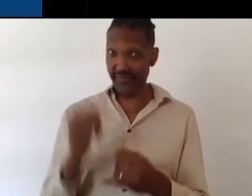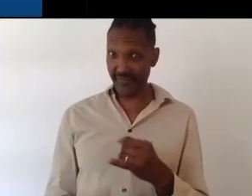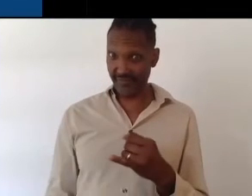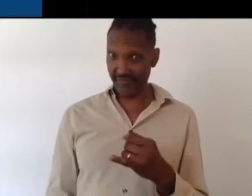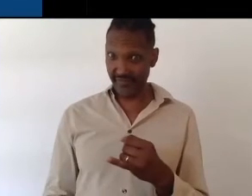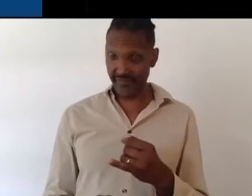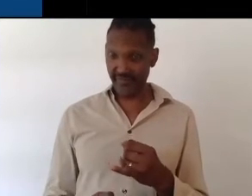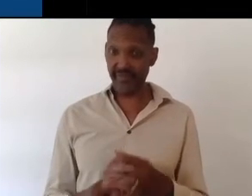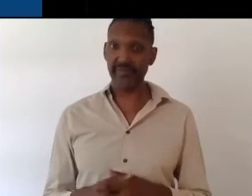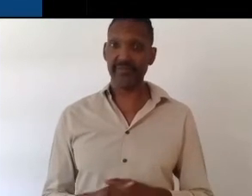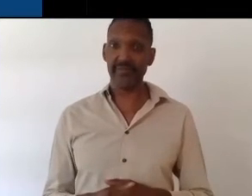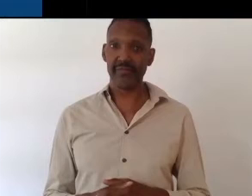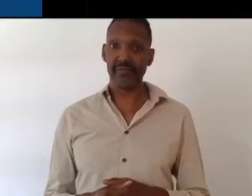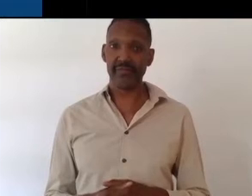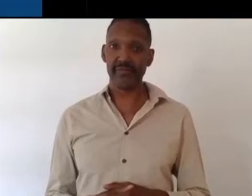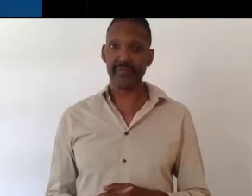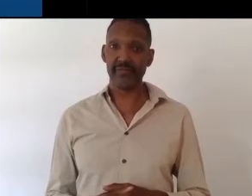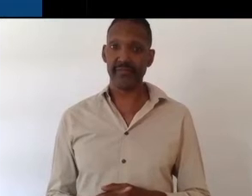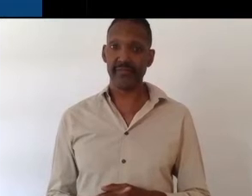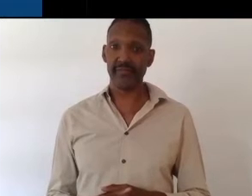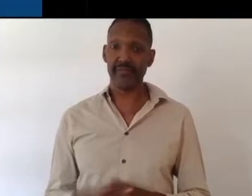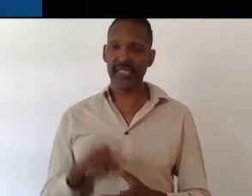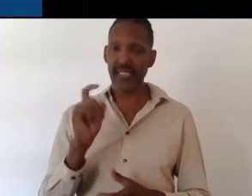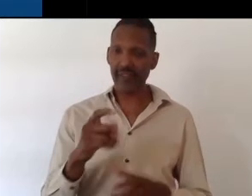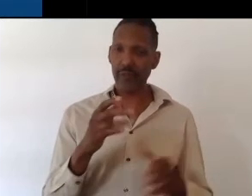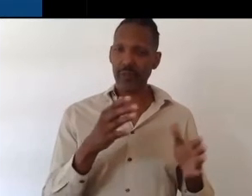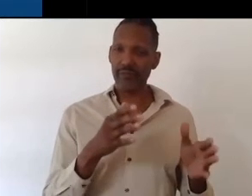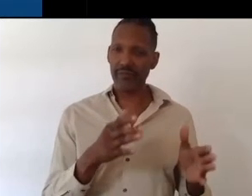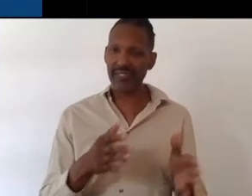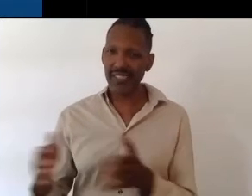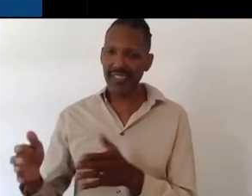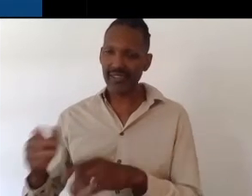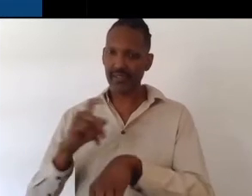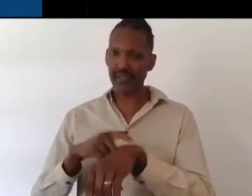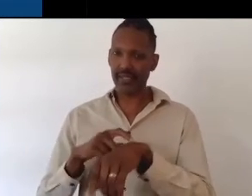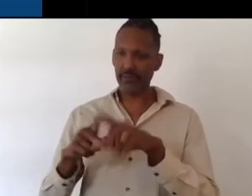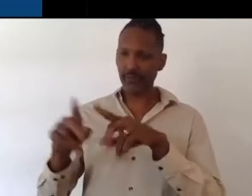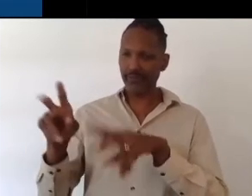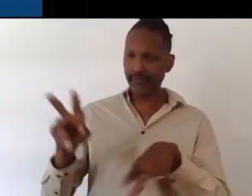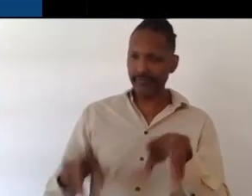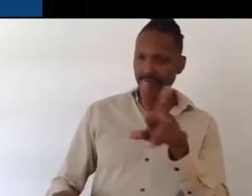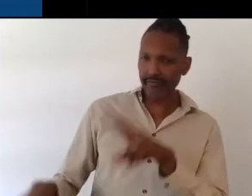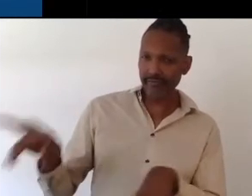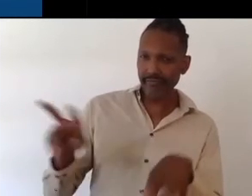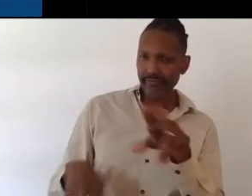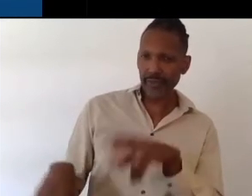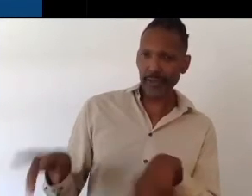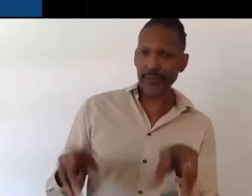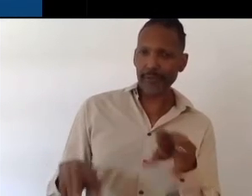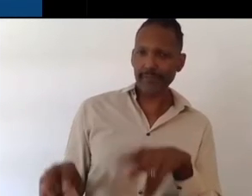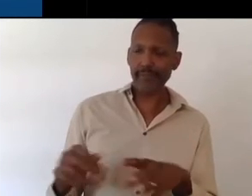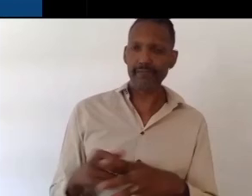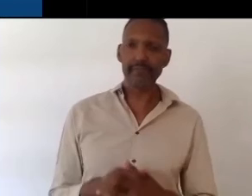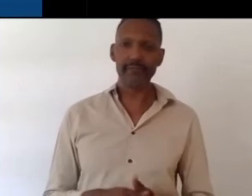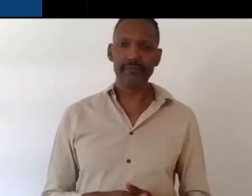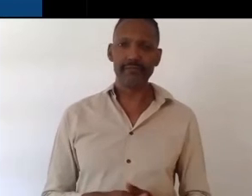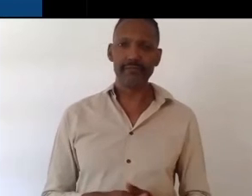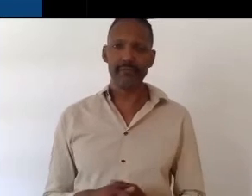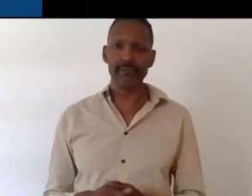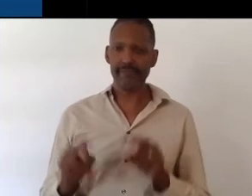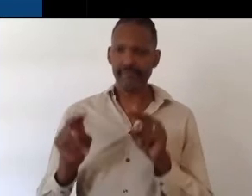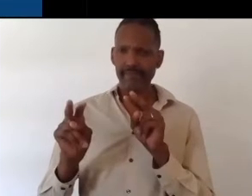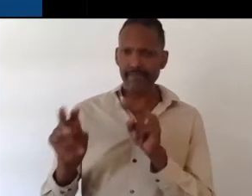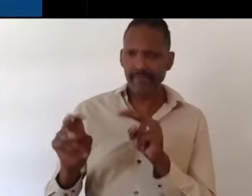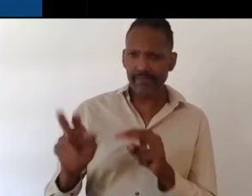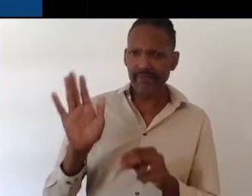can complete my progress monitoring in their IEP goals. And I would really recommend using existing systems and